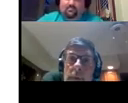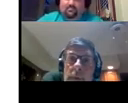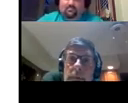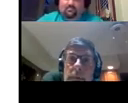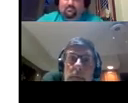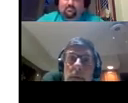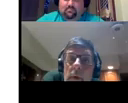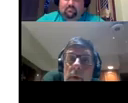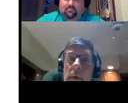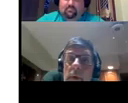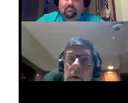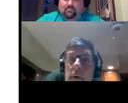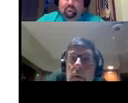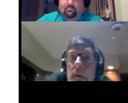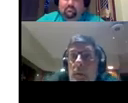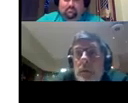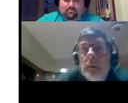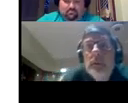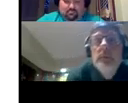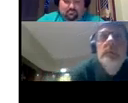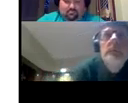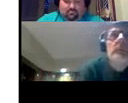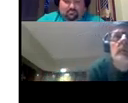to move